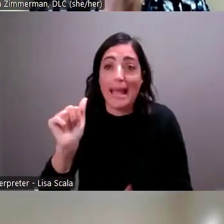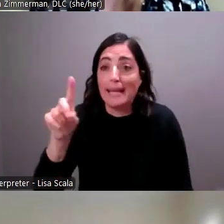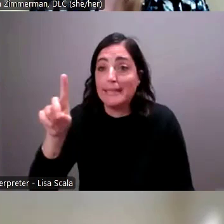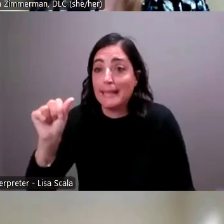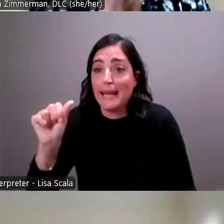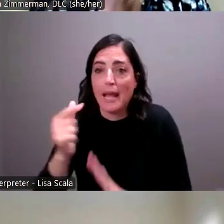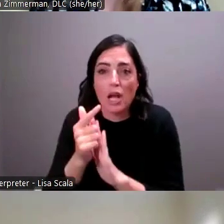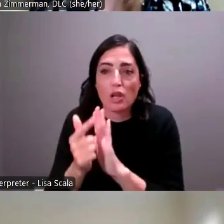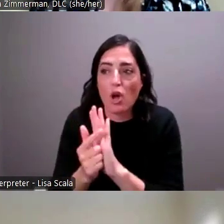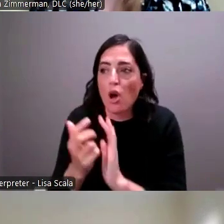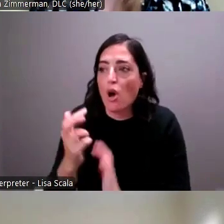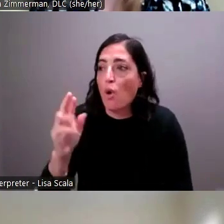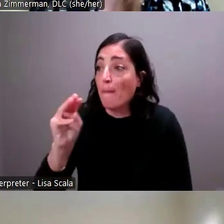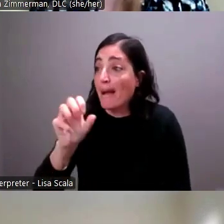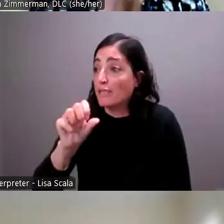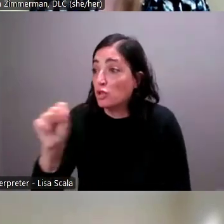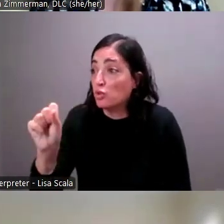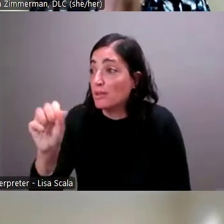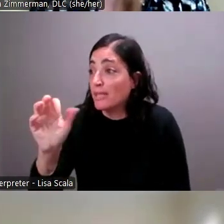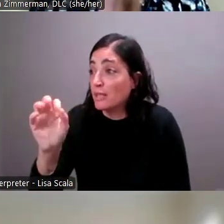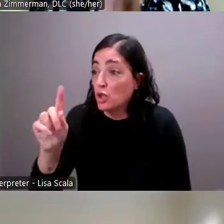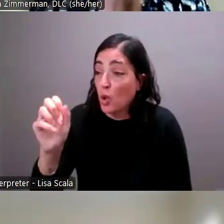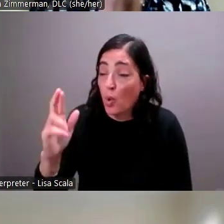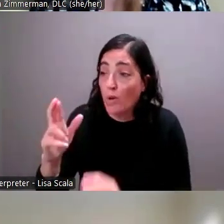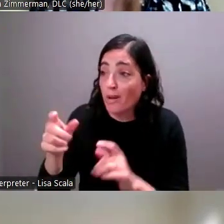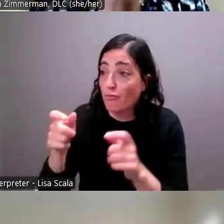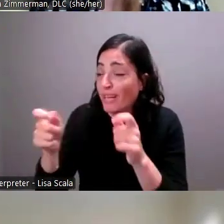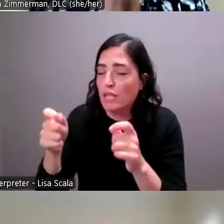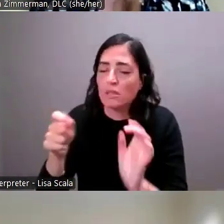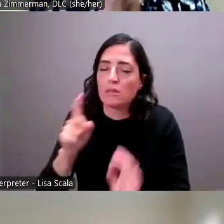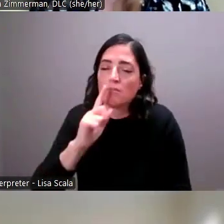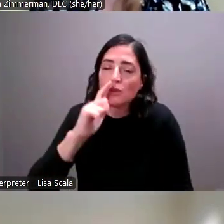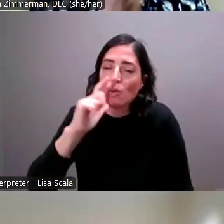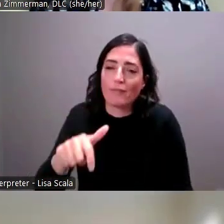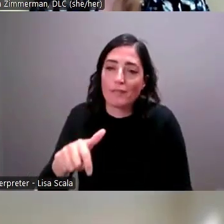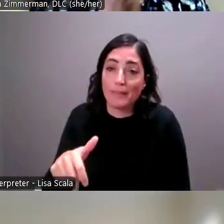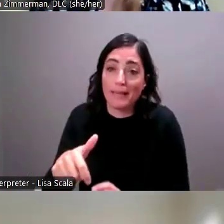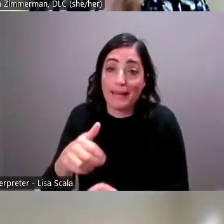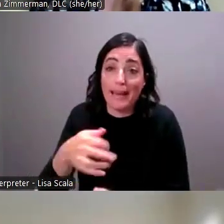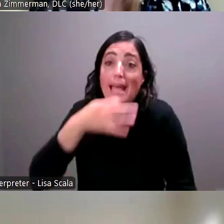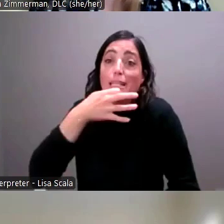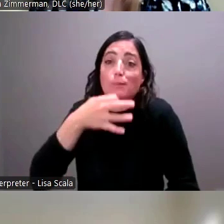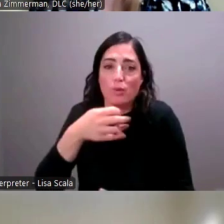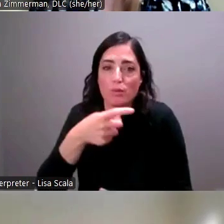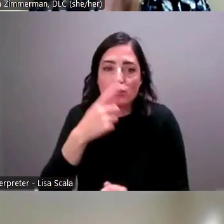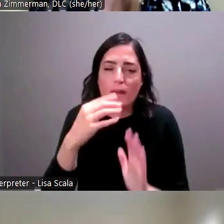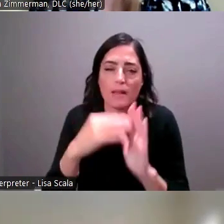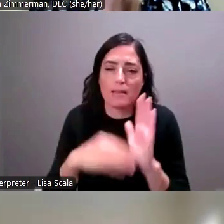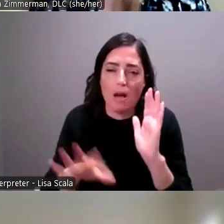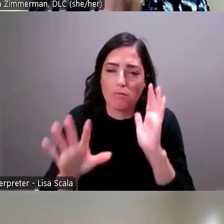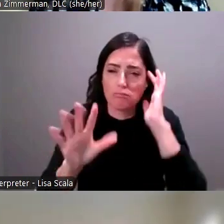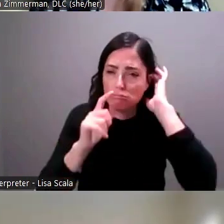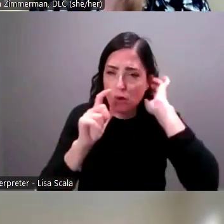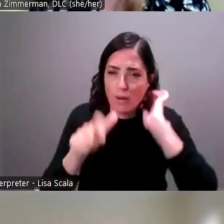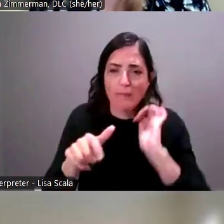ADA or Massachusetts Code of Regulations in order to fill these out.